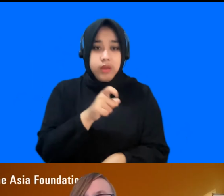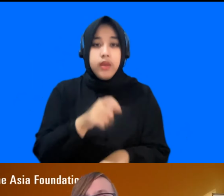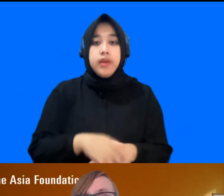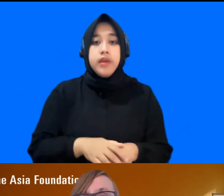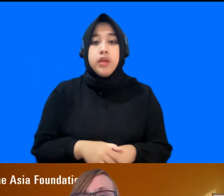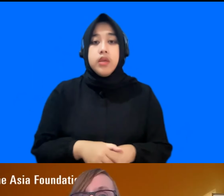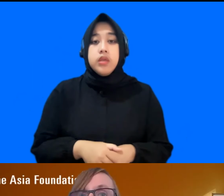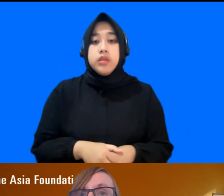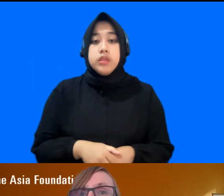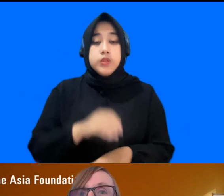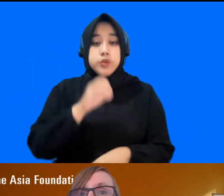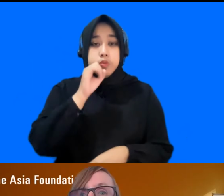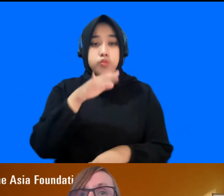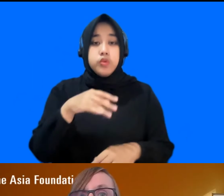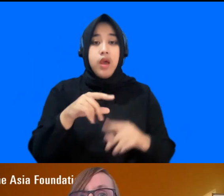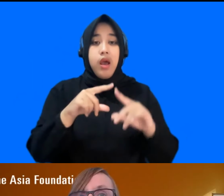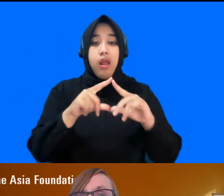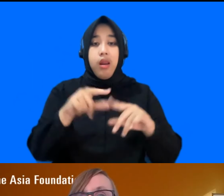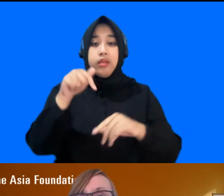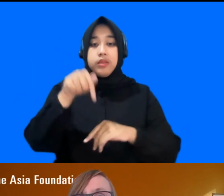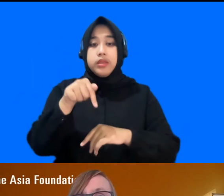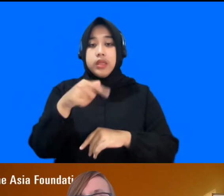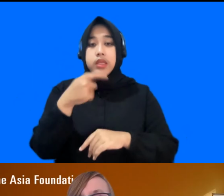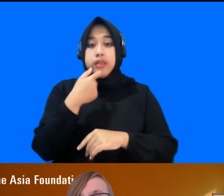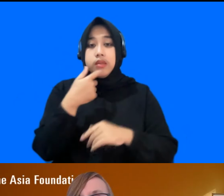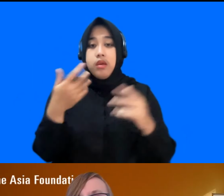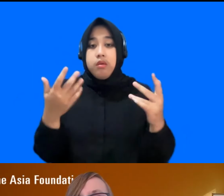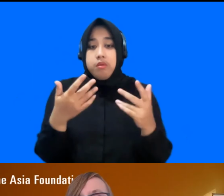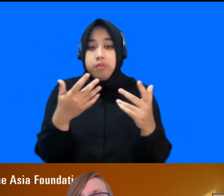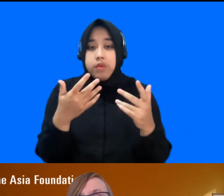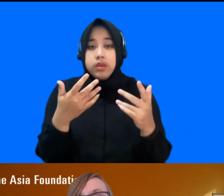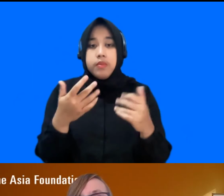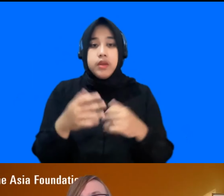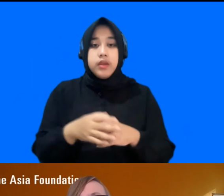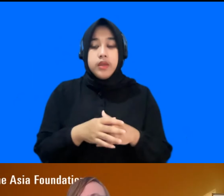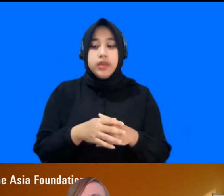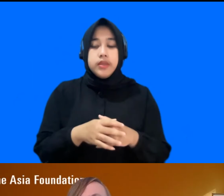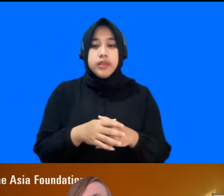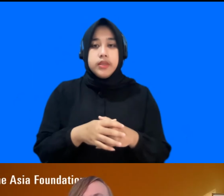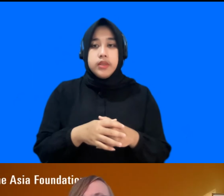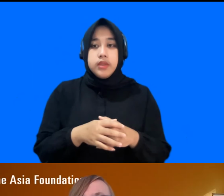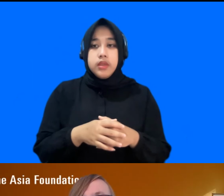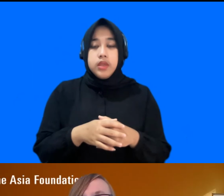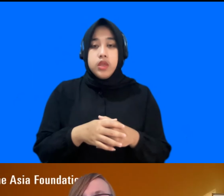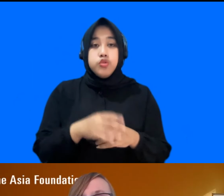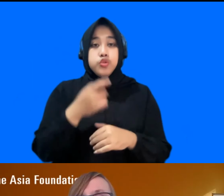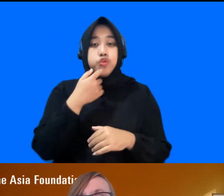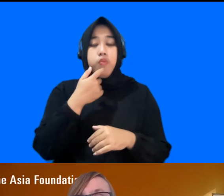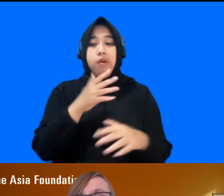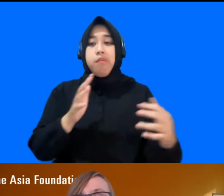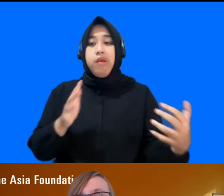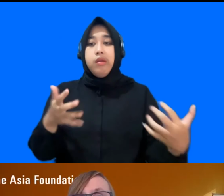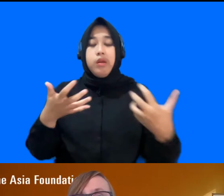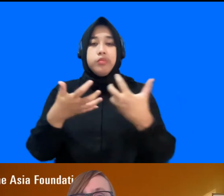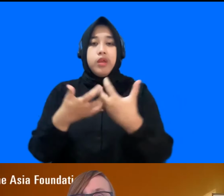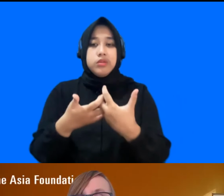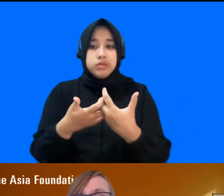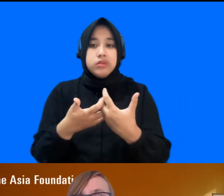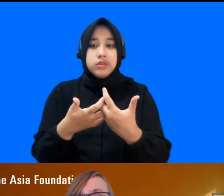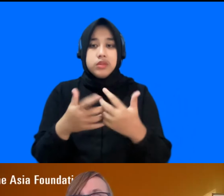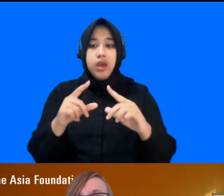tools. You know, how do you also tweak or refine those tools? And how do you gather sort of feedback or input from